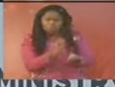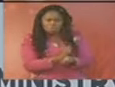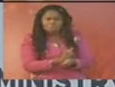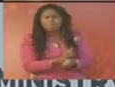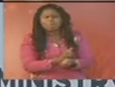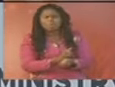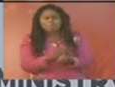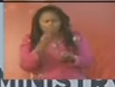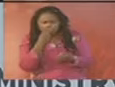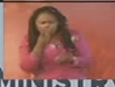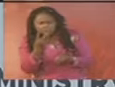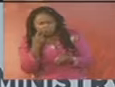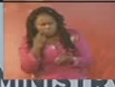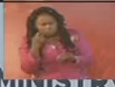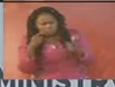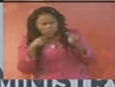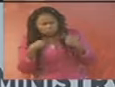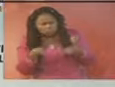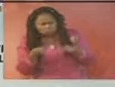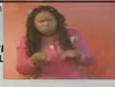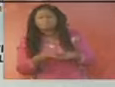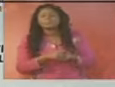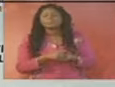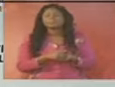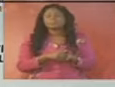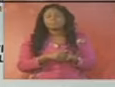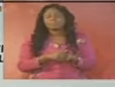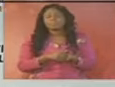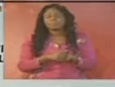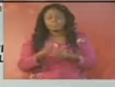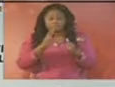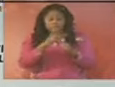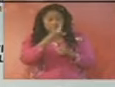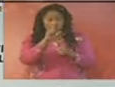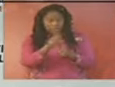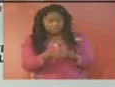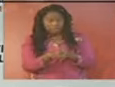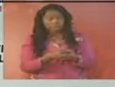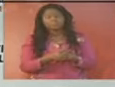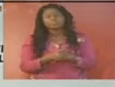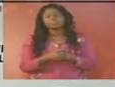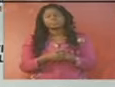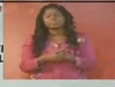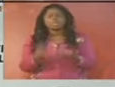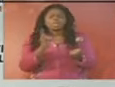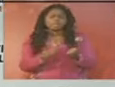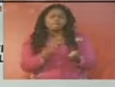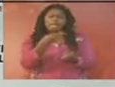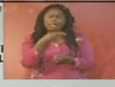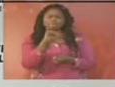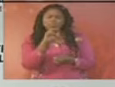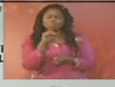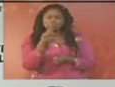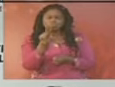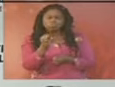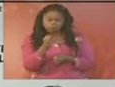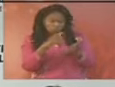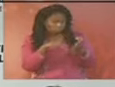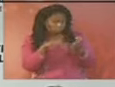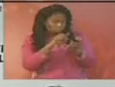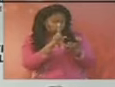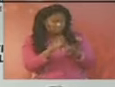situation. Al, the second question? Yeah, the second question from CNC3 is, Dr. Hines mentioned on Wednesday that our goal